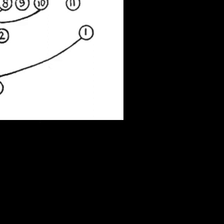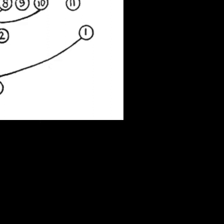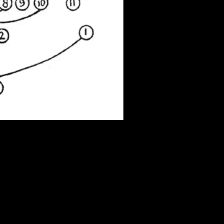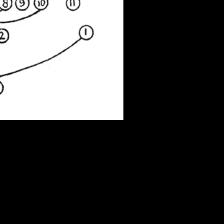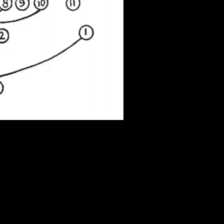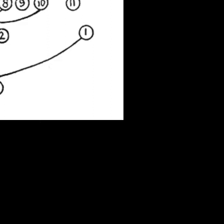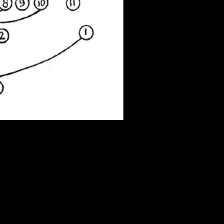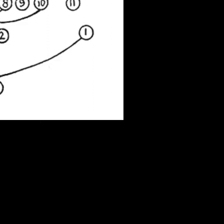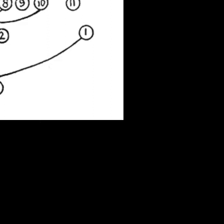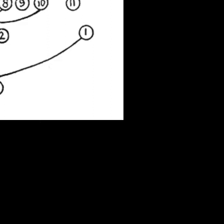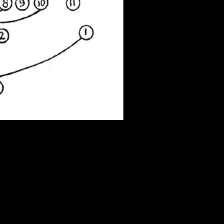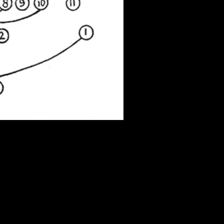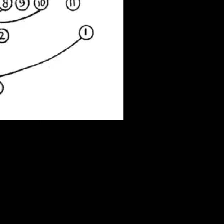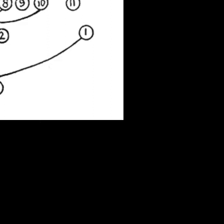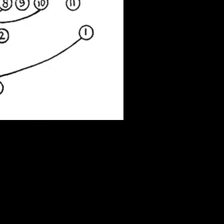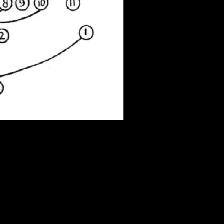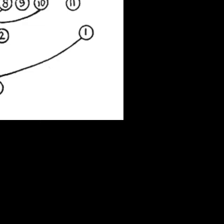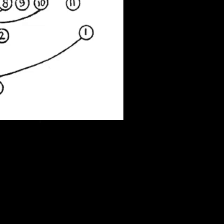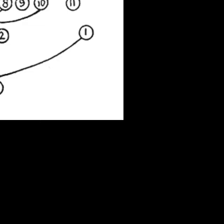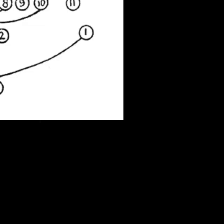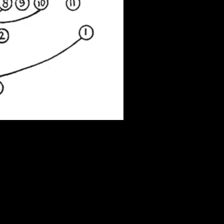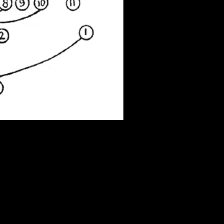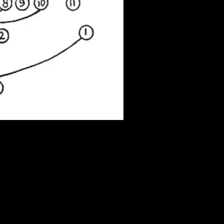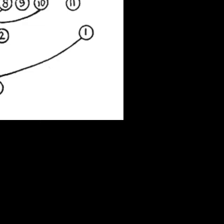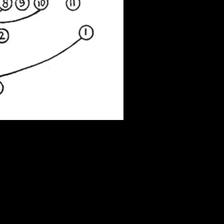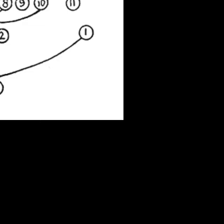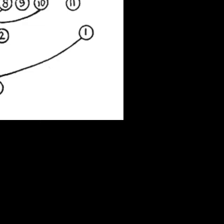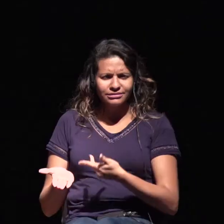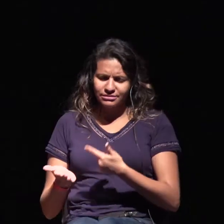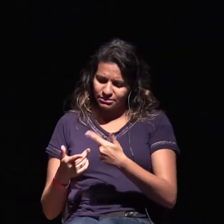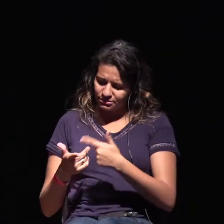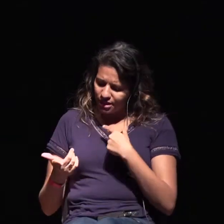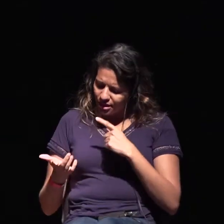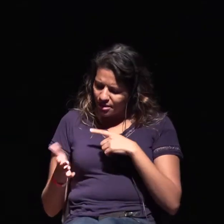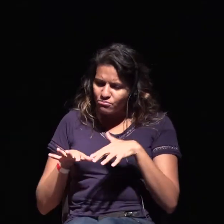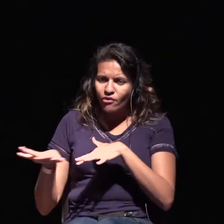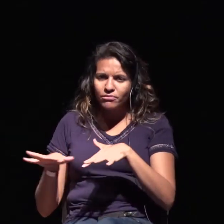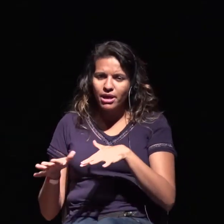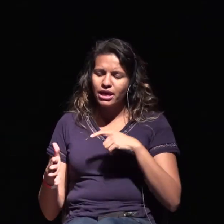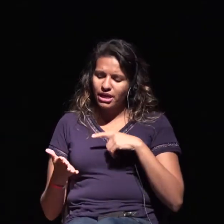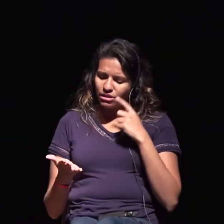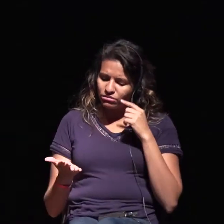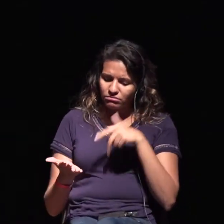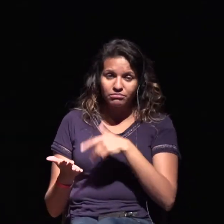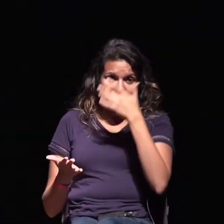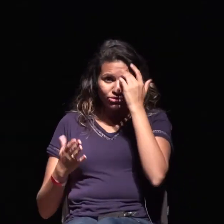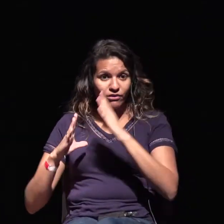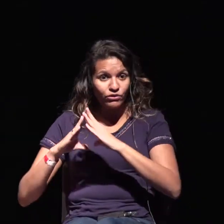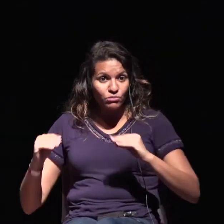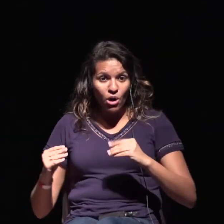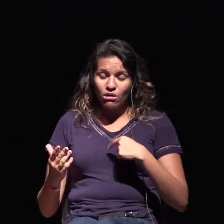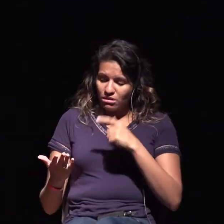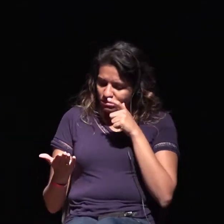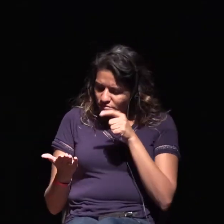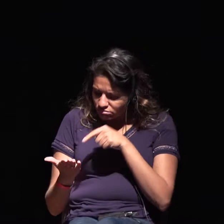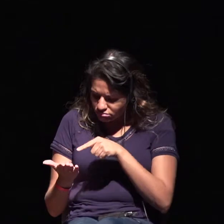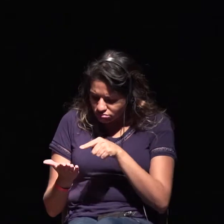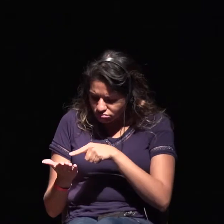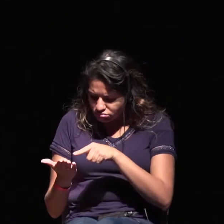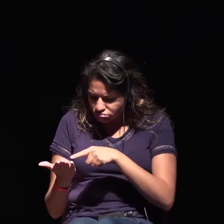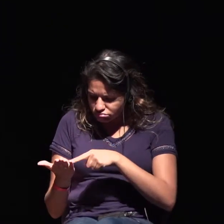intricate. Football players keep a record of these plays in what is known as a playbook. Like the dance score, the